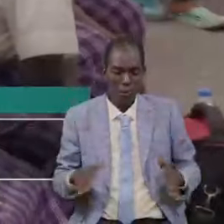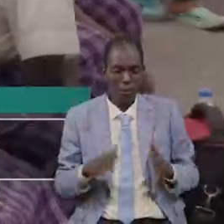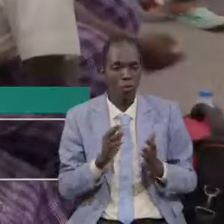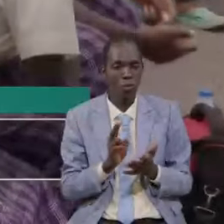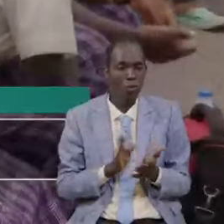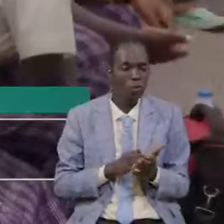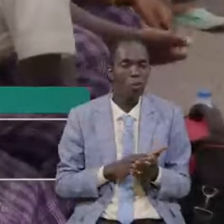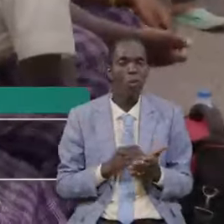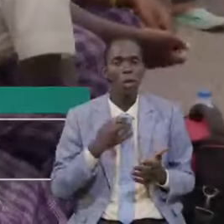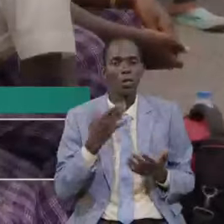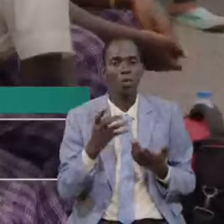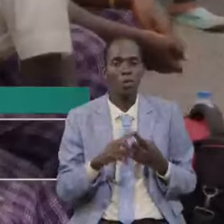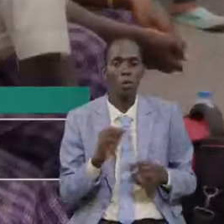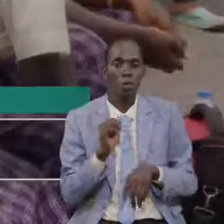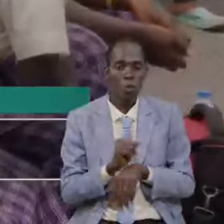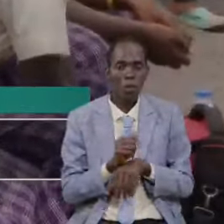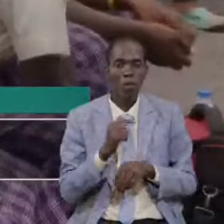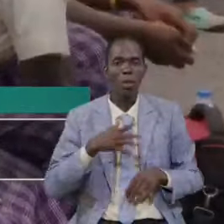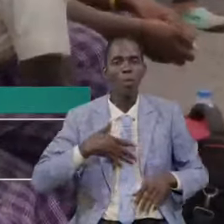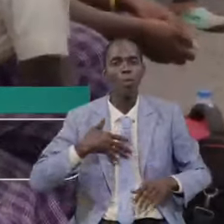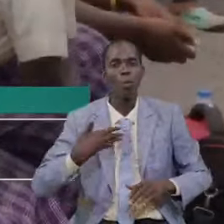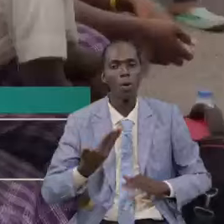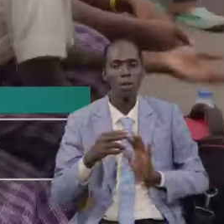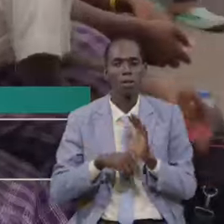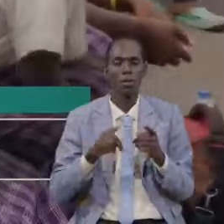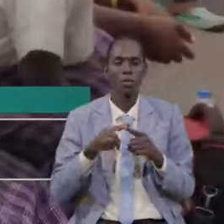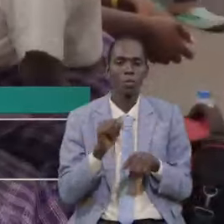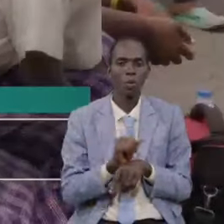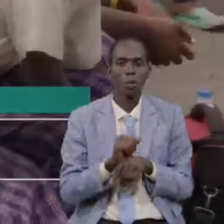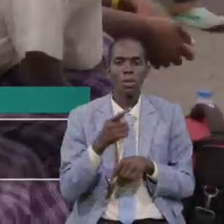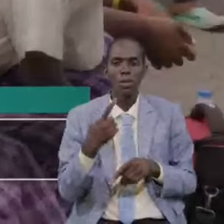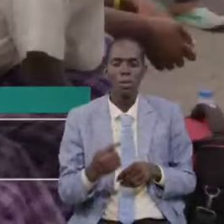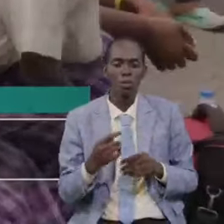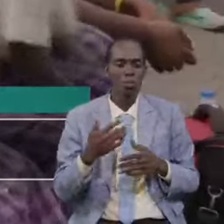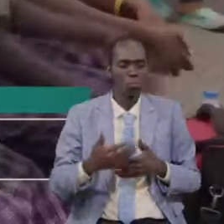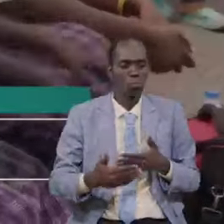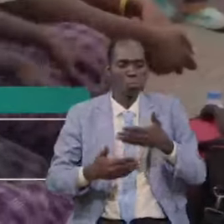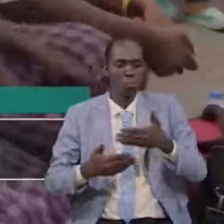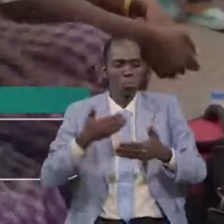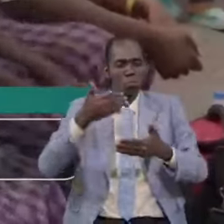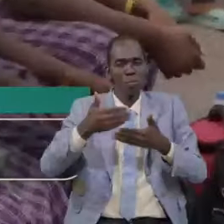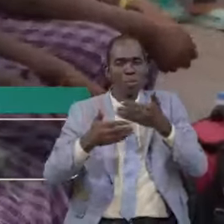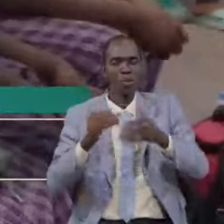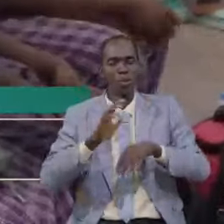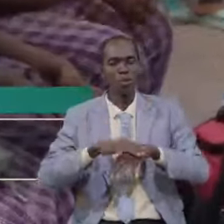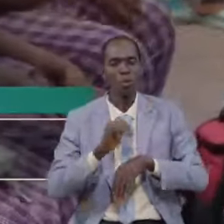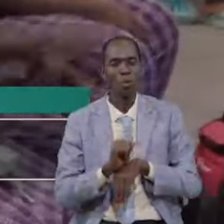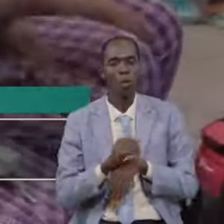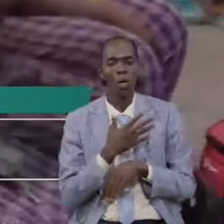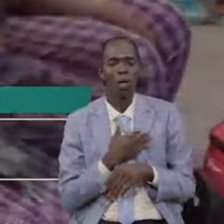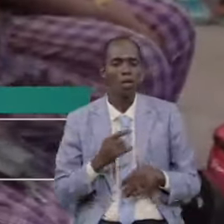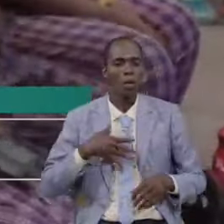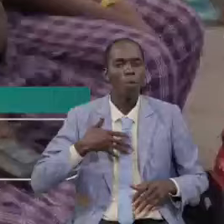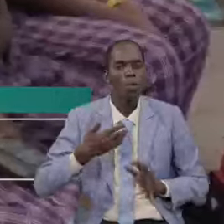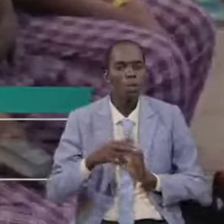the willingness to make progress, you're making progress, the willingness to make research and say, what can I do more? How can I